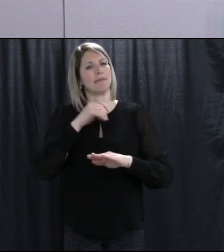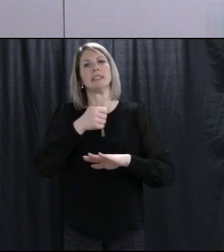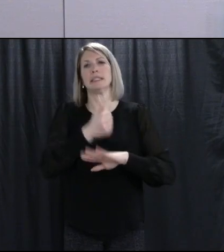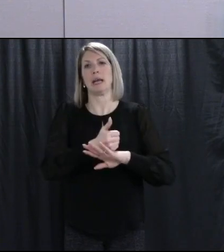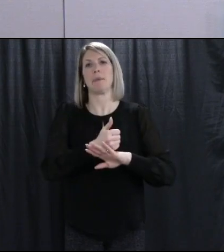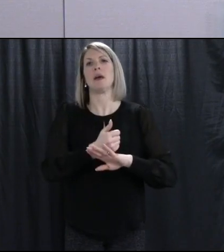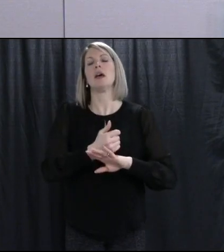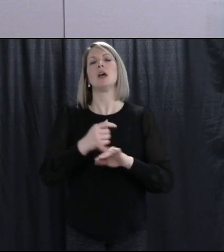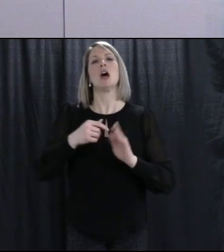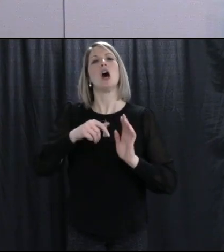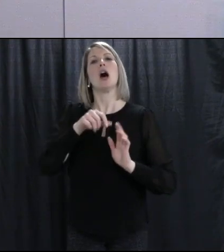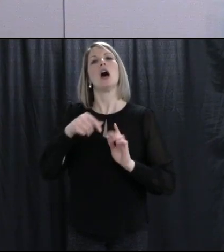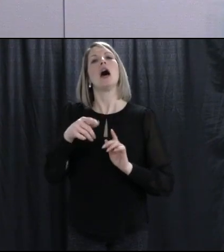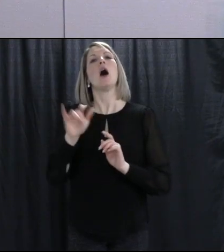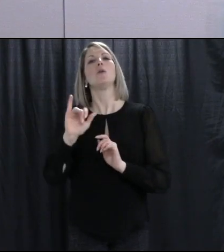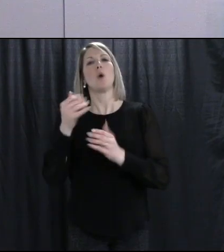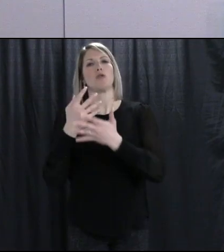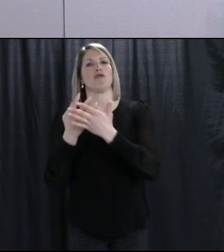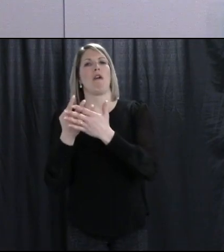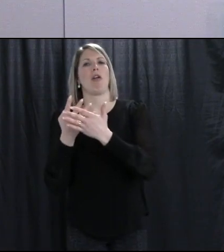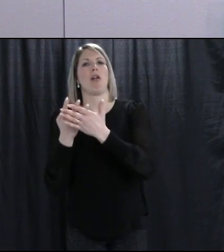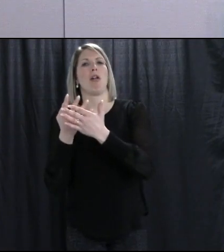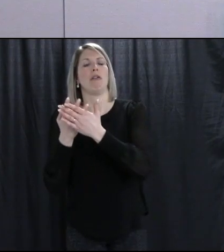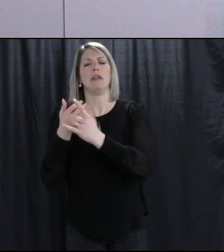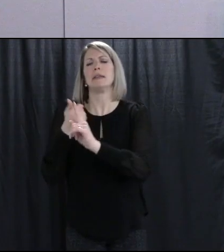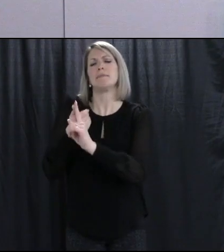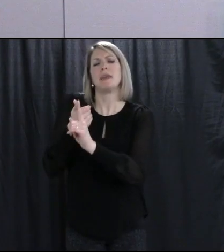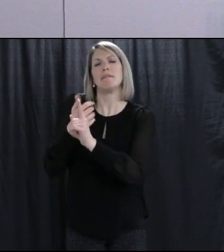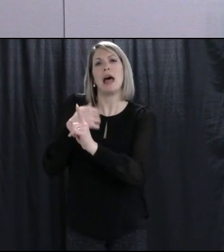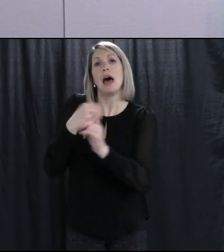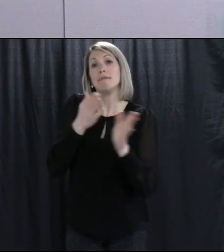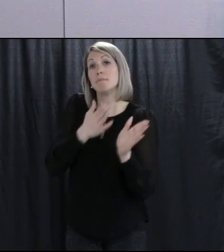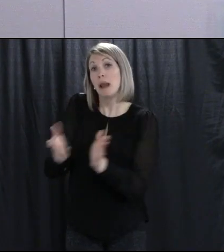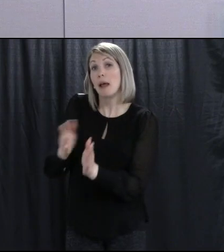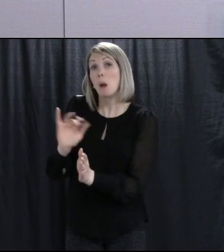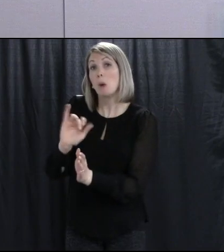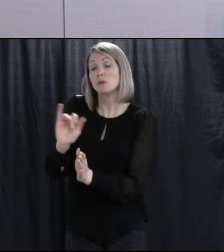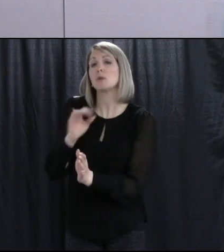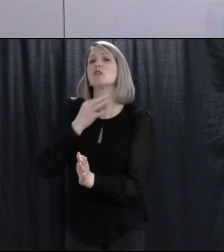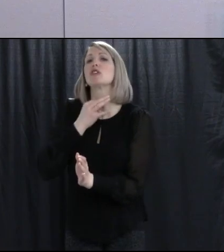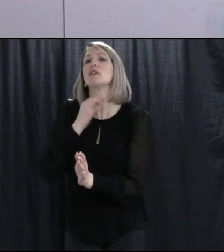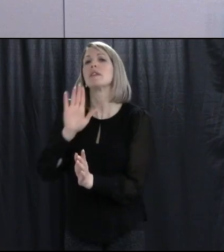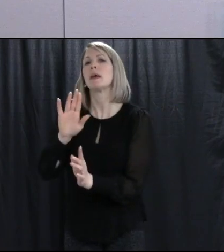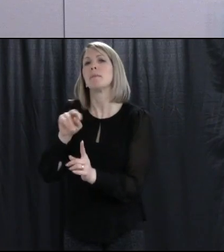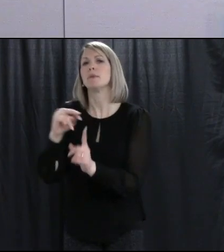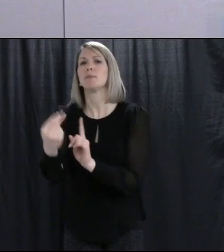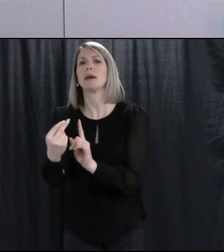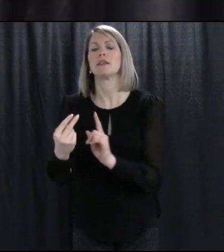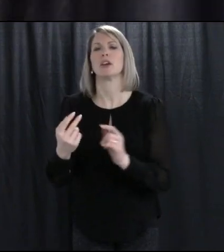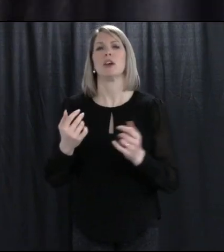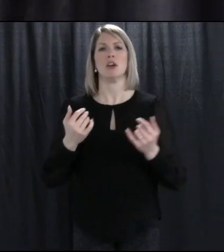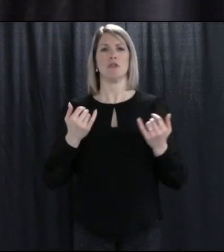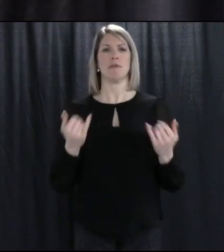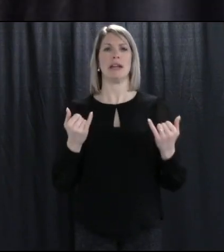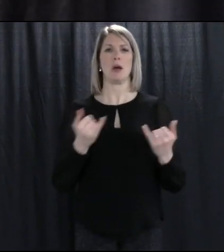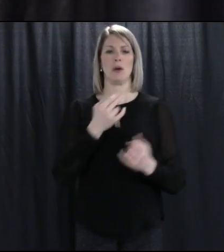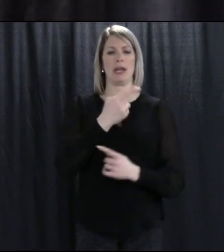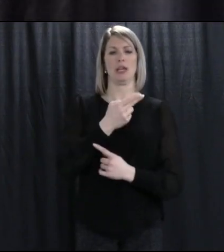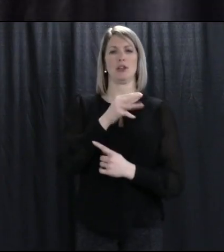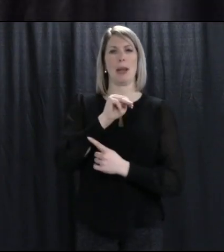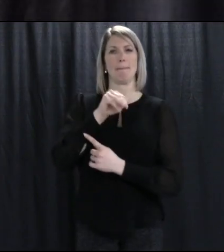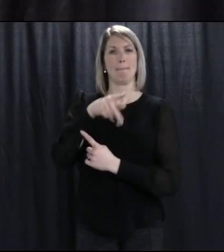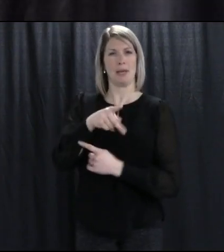province? We have the jurisdiction currently for health in HMP still lies